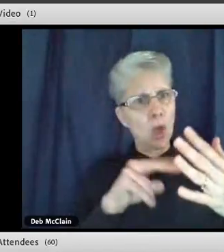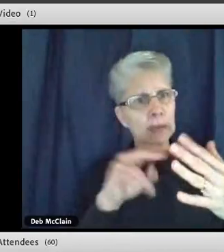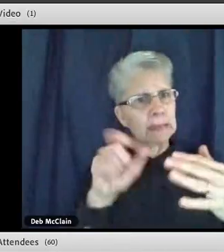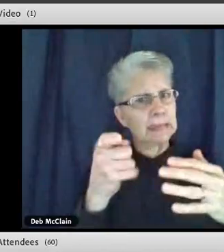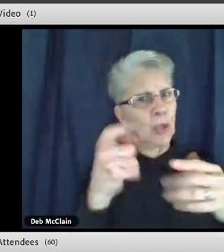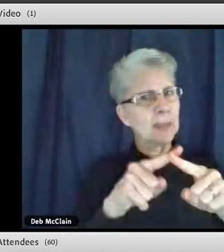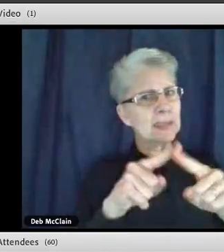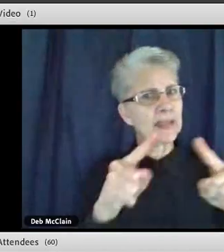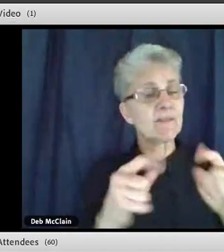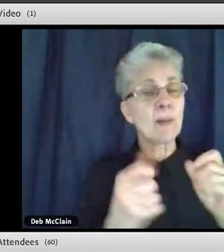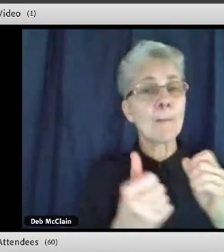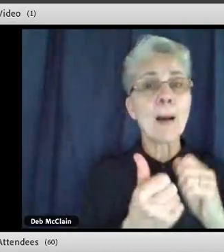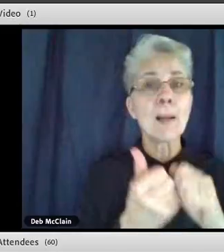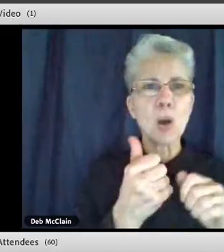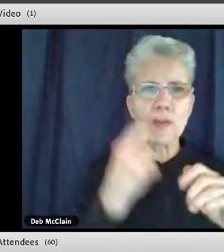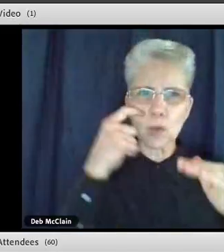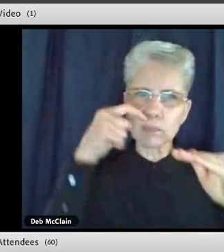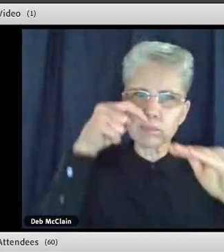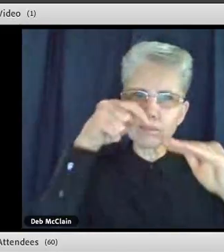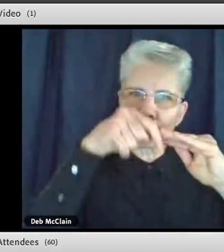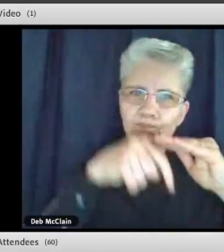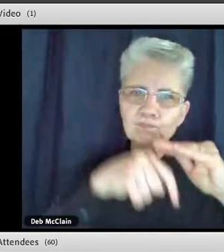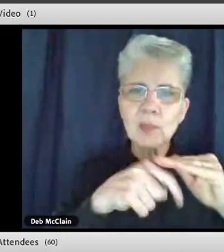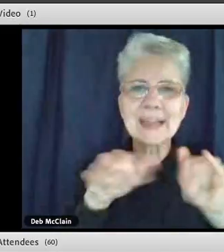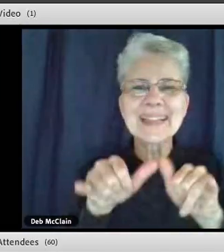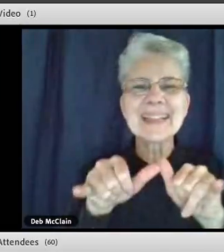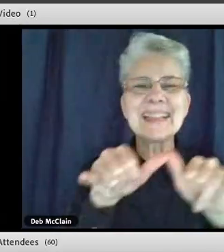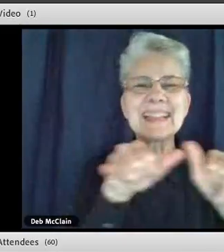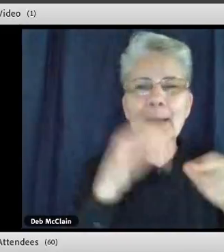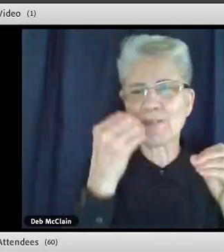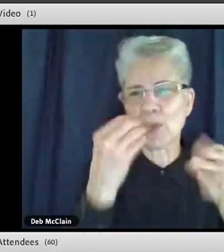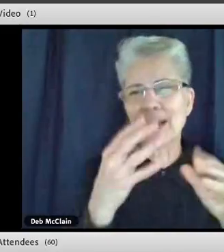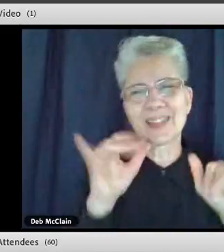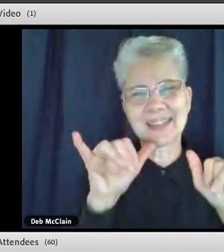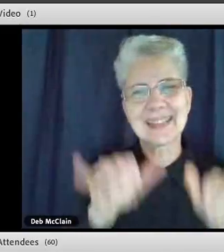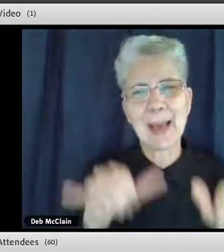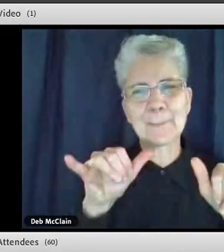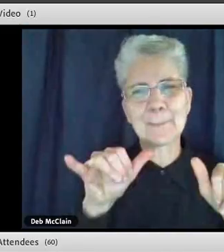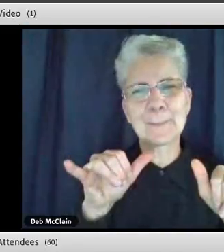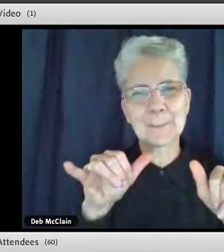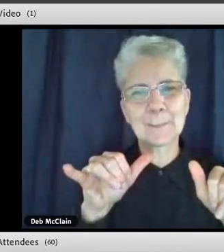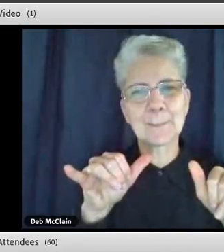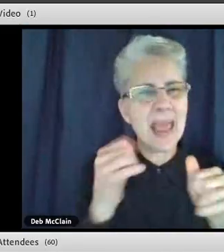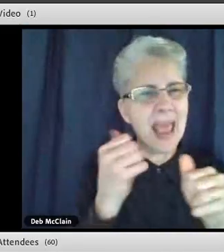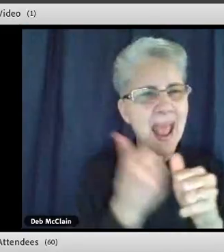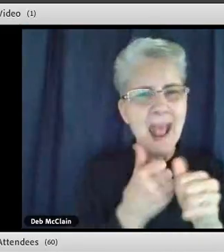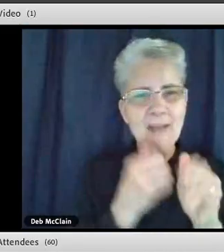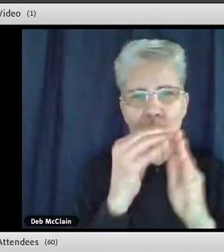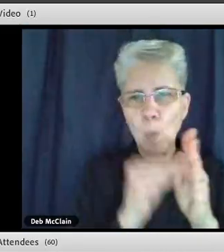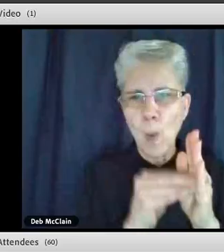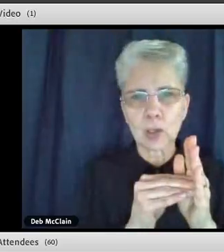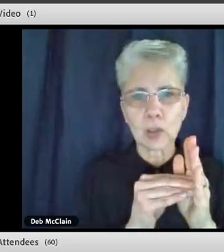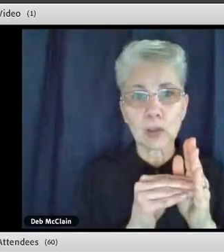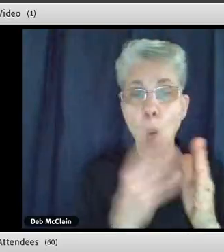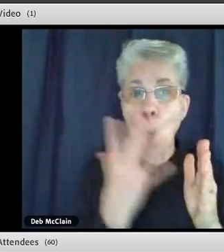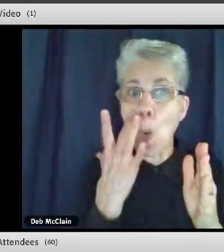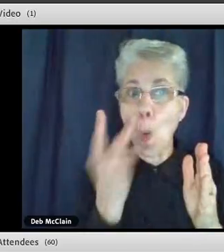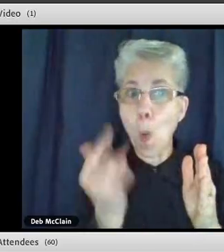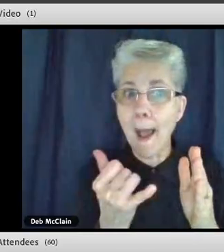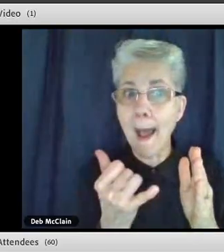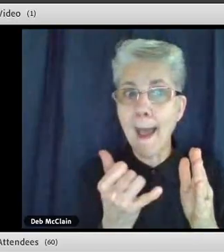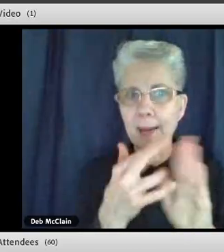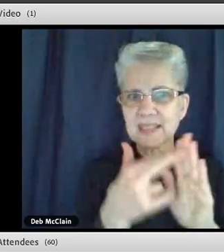if you look closely, it's all the same information pretty much. It's every single record, because our standards say so.